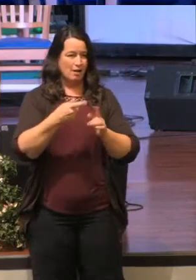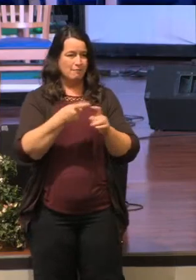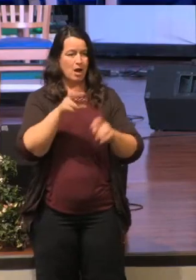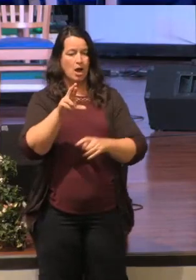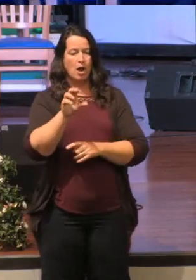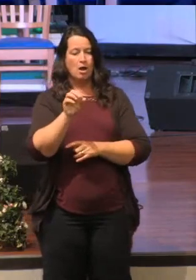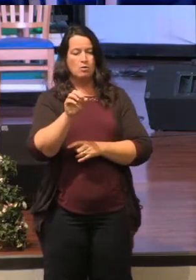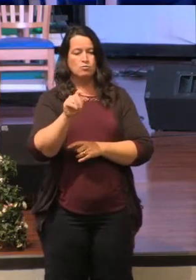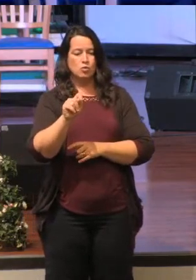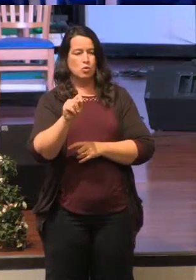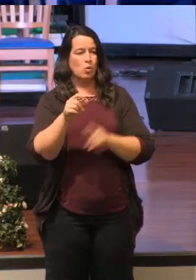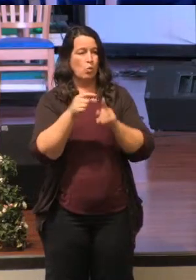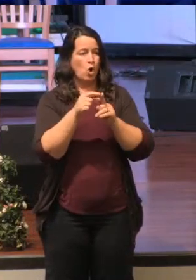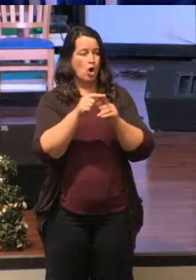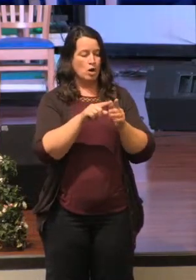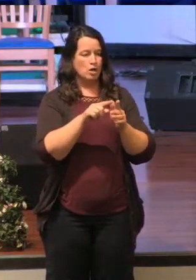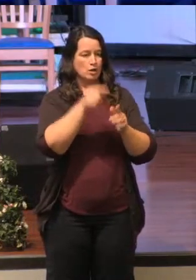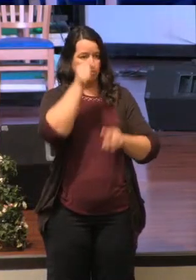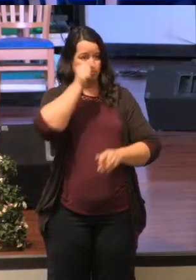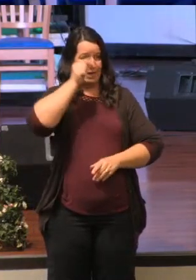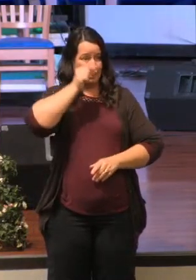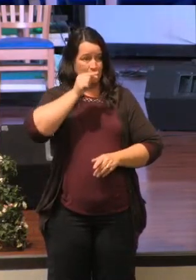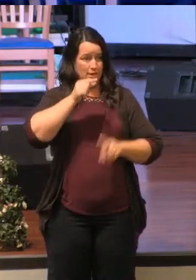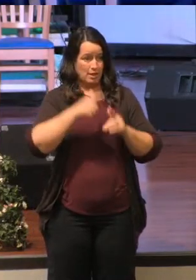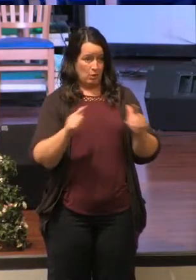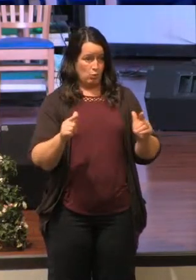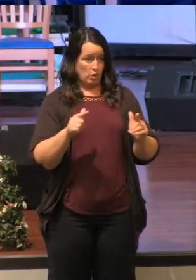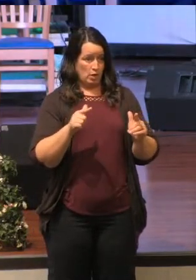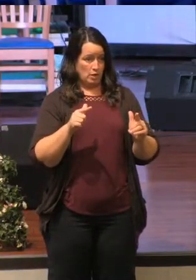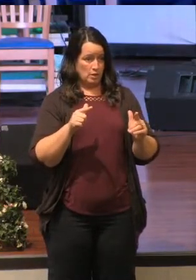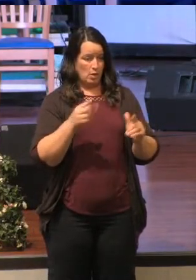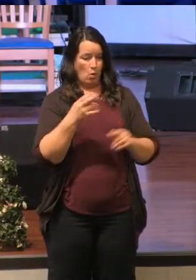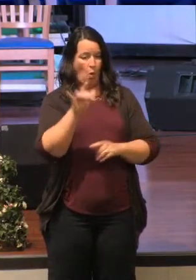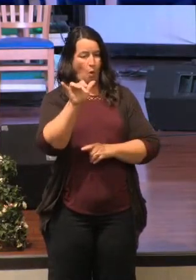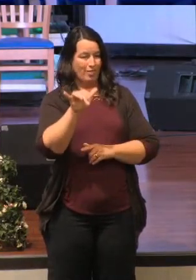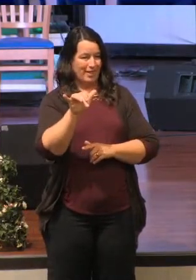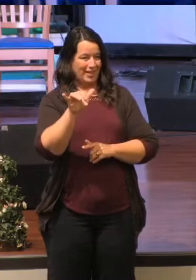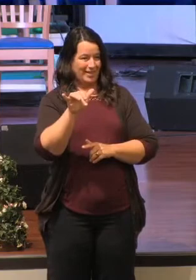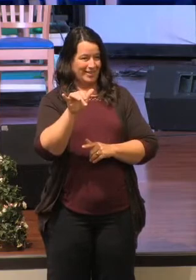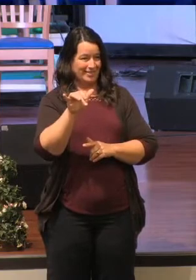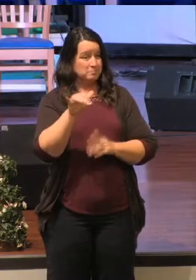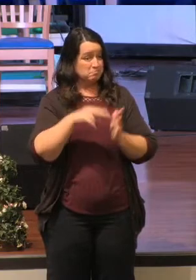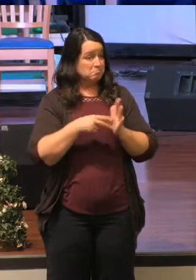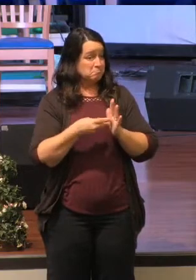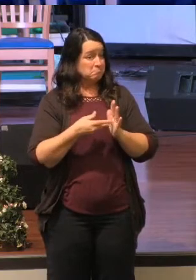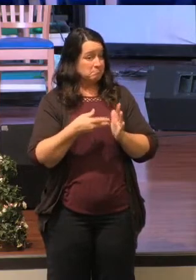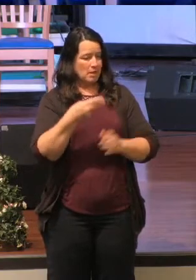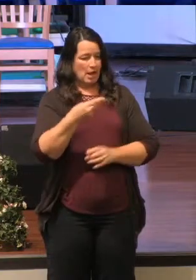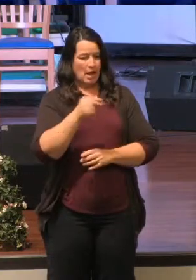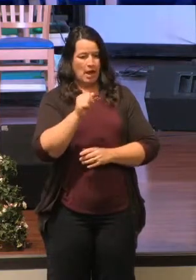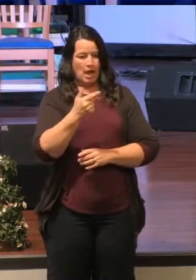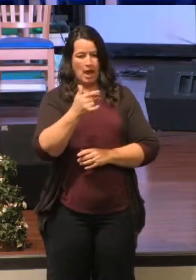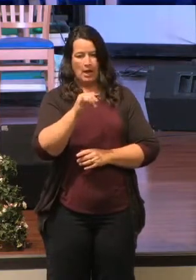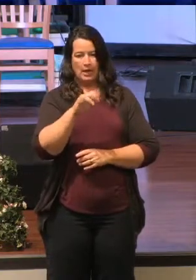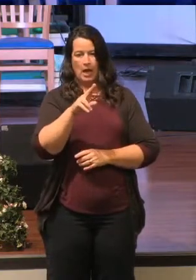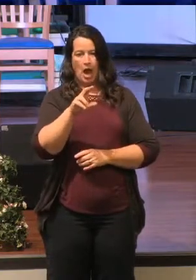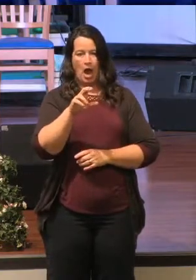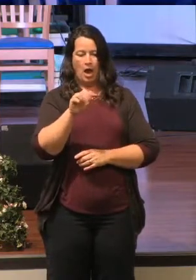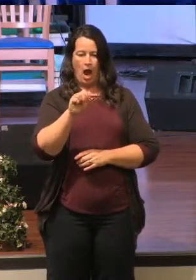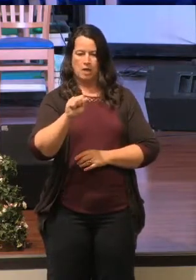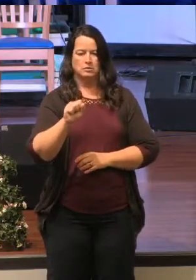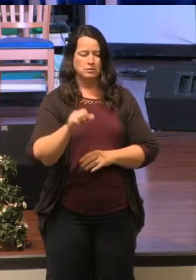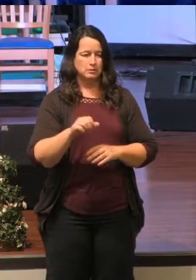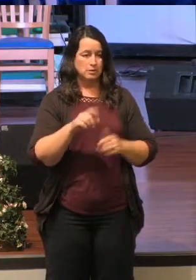word in the Greek language, from the word which we get our word holy. It's the word hagios. It's not important that you know that. The first time around, it's a verb